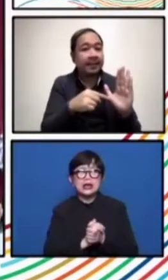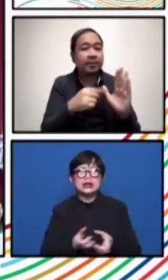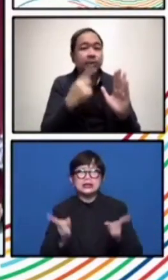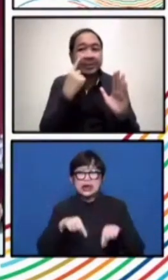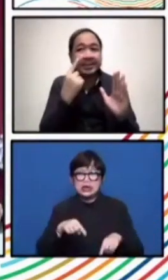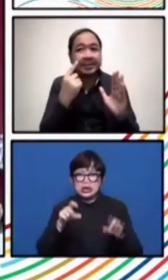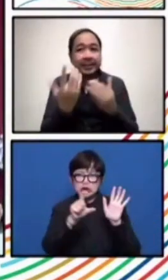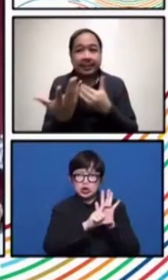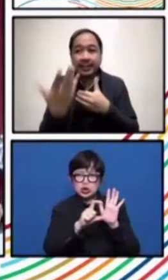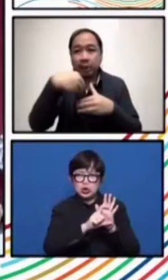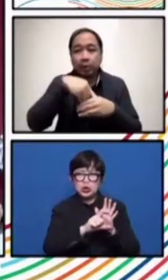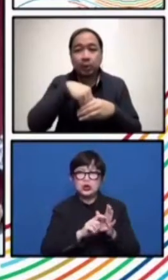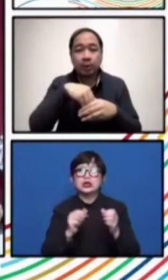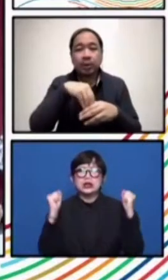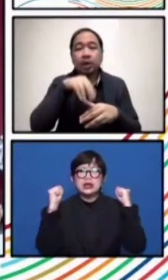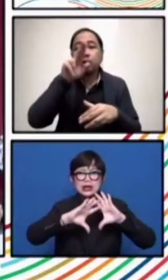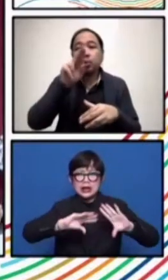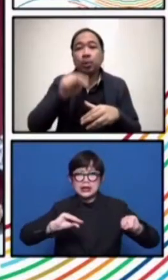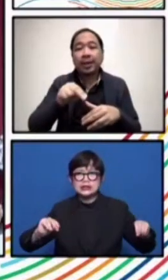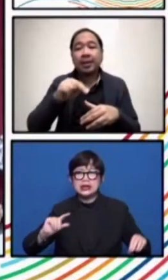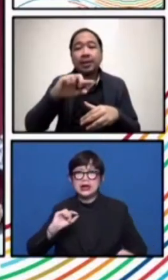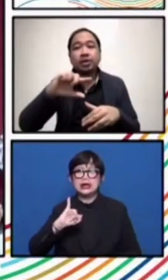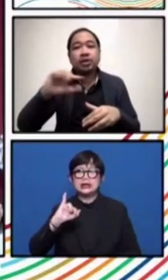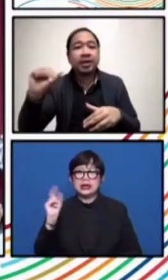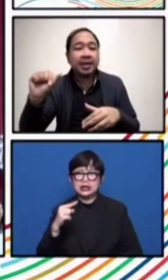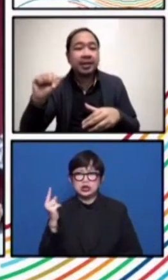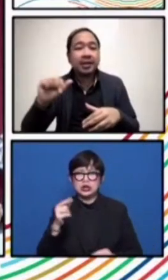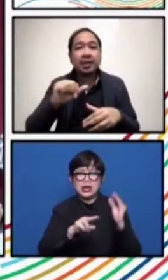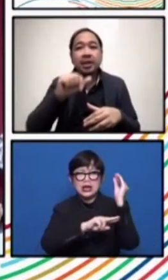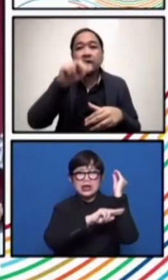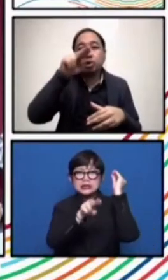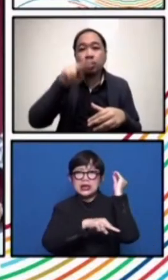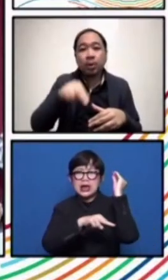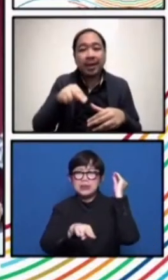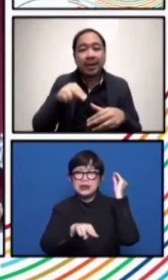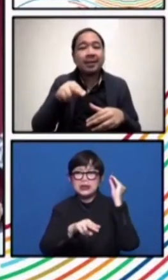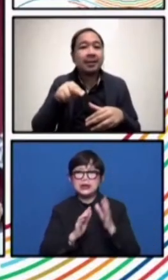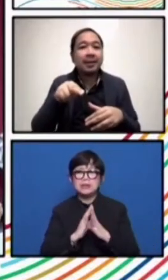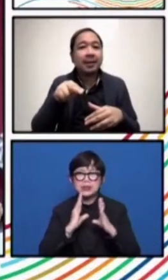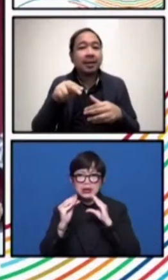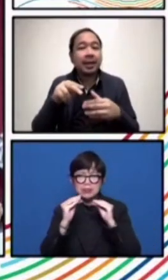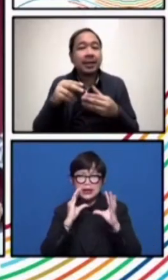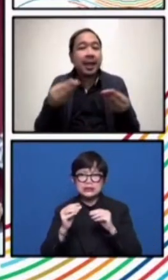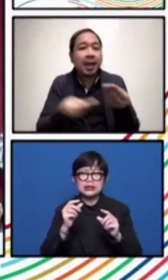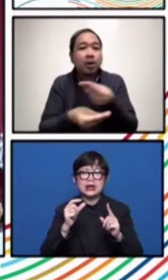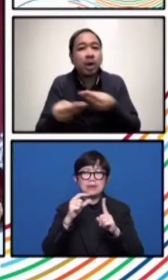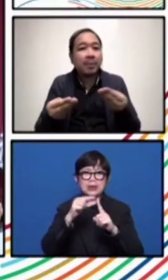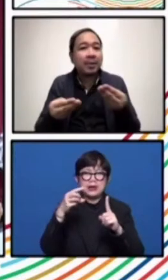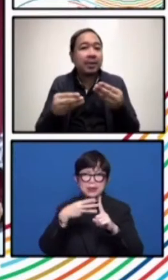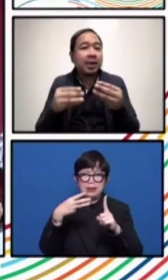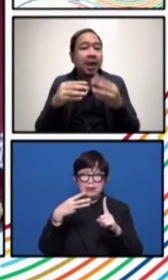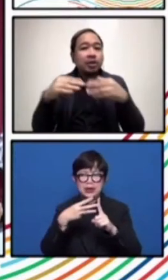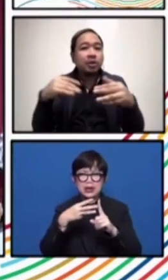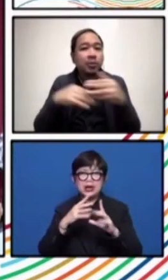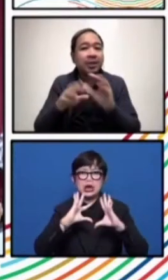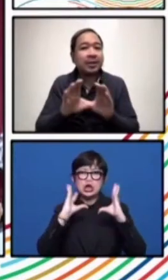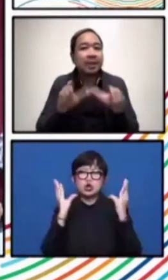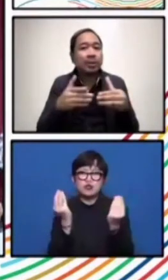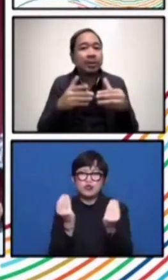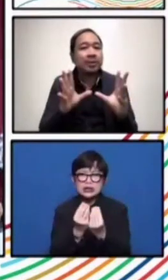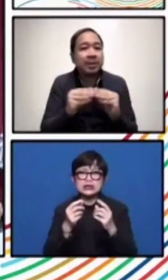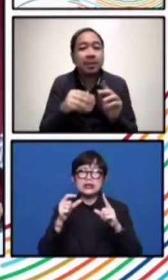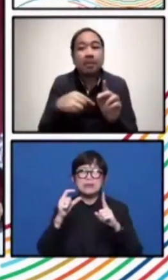in the UN General Assembly the U.N economic and social council meeting and humanitarian actions